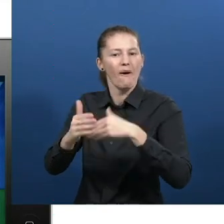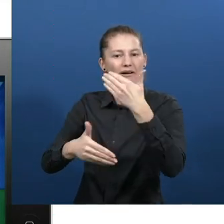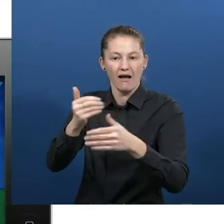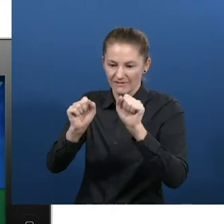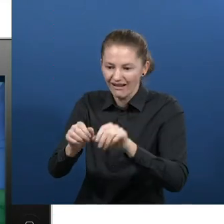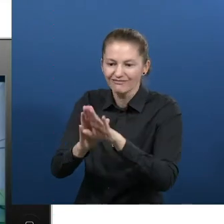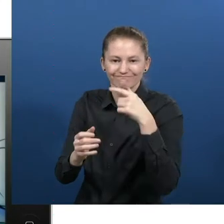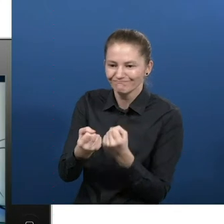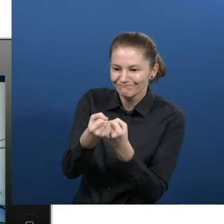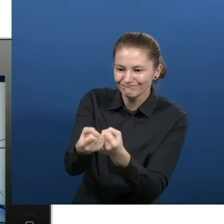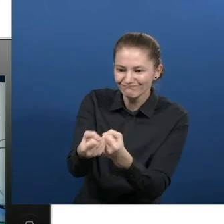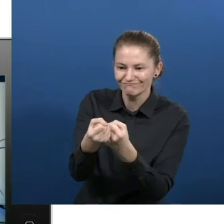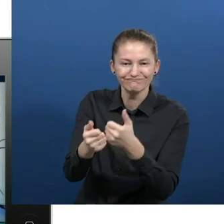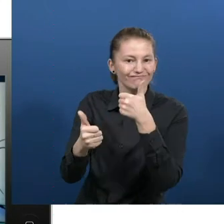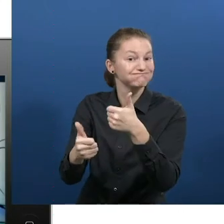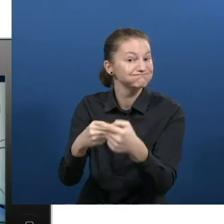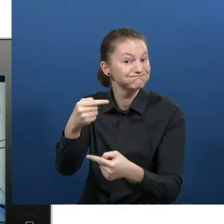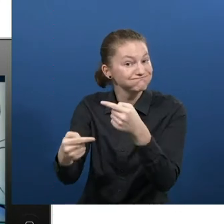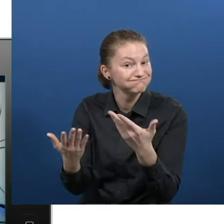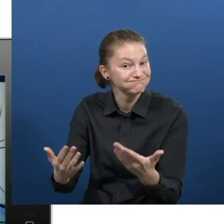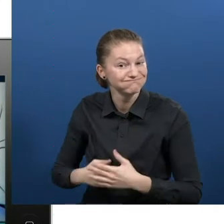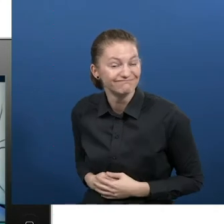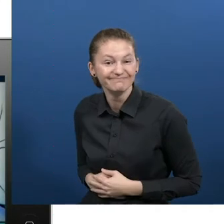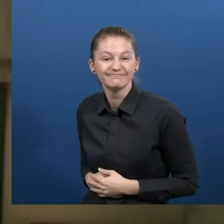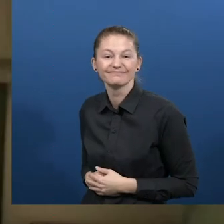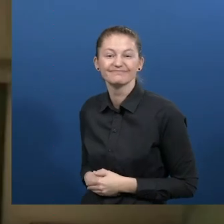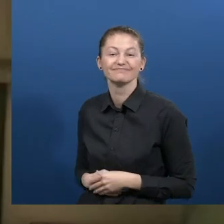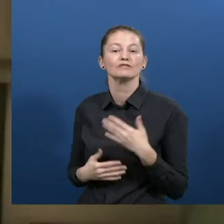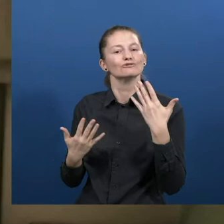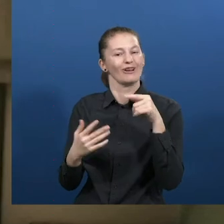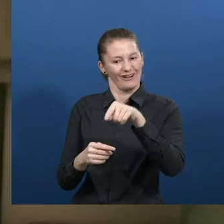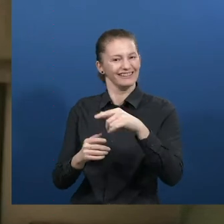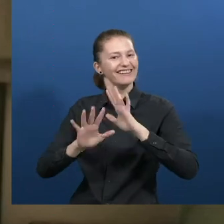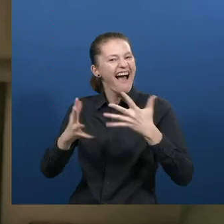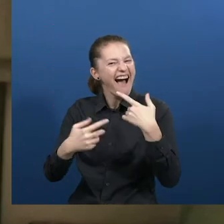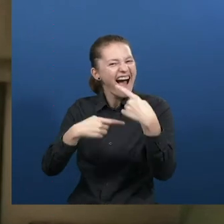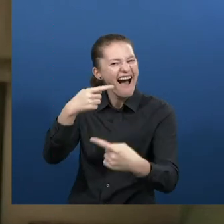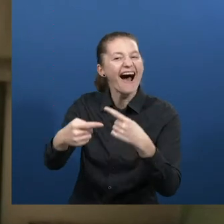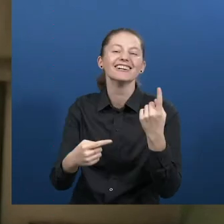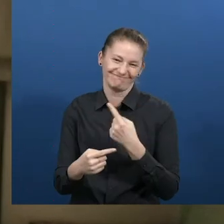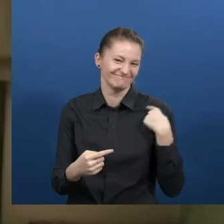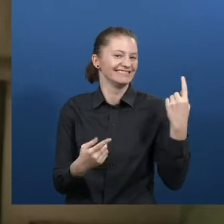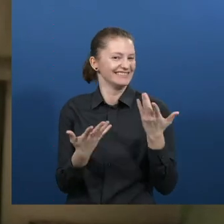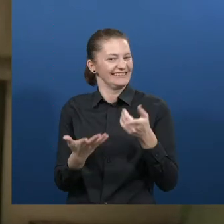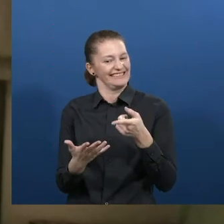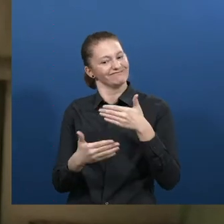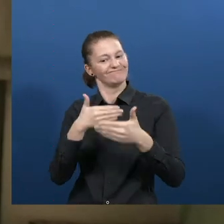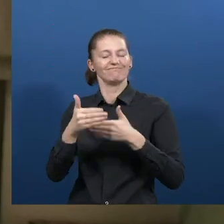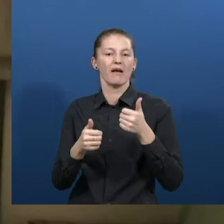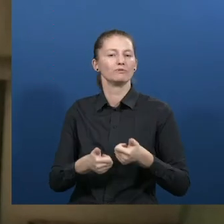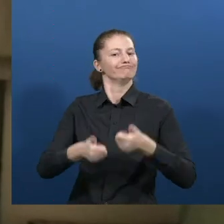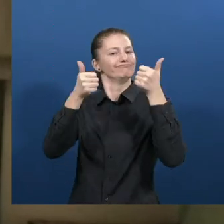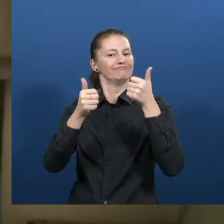are currently supporting the project. In this way, we managed to replicate a successful model of